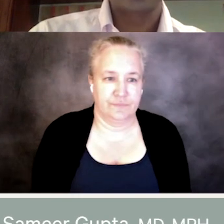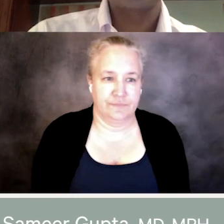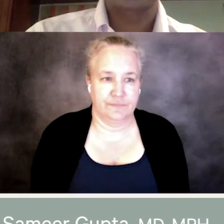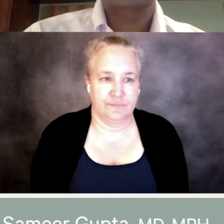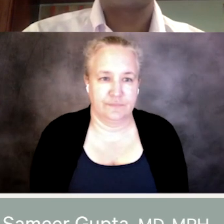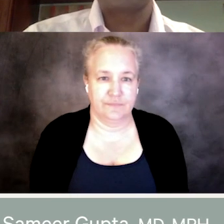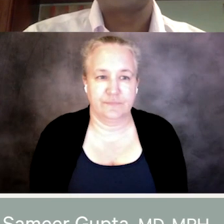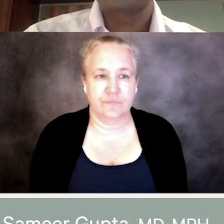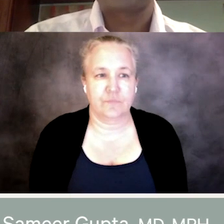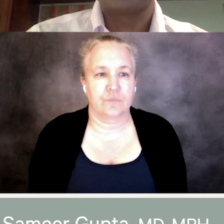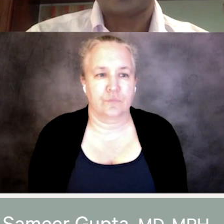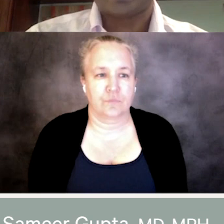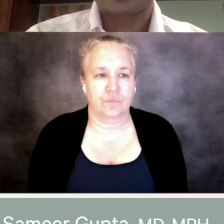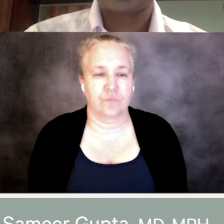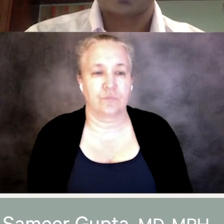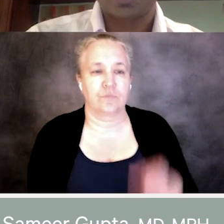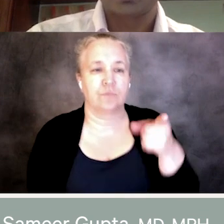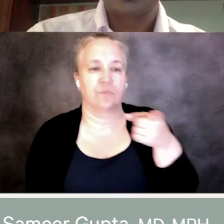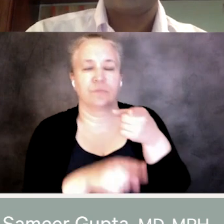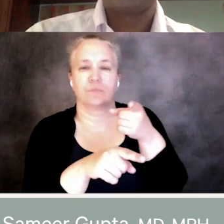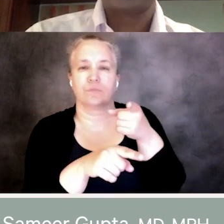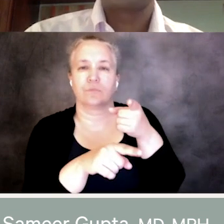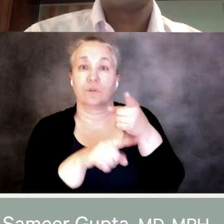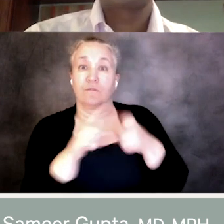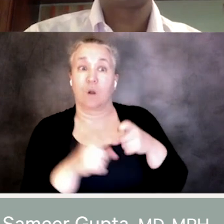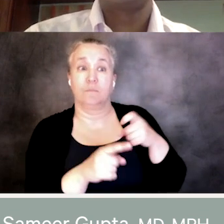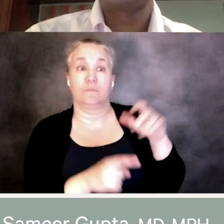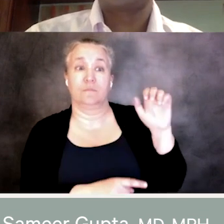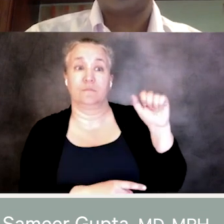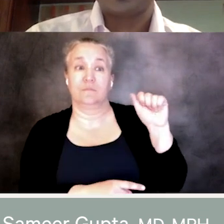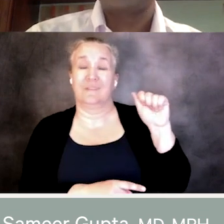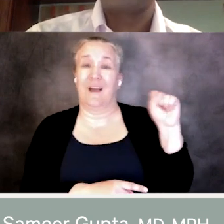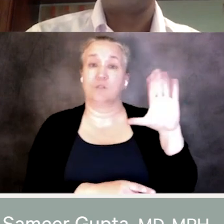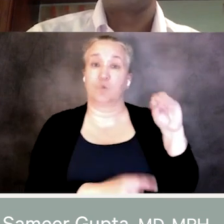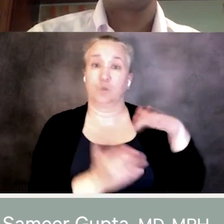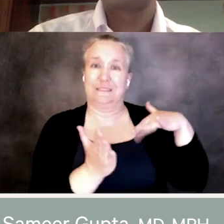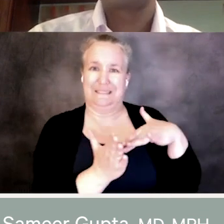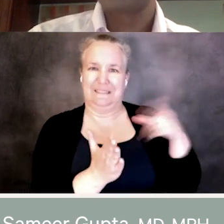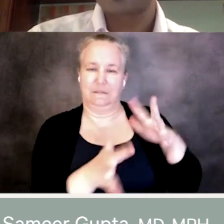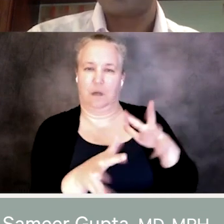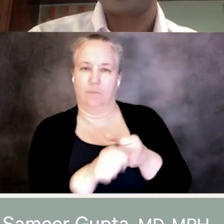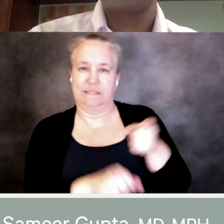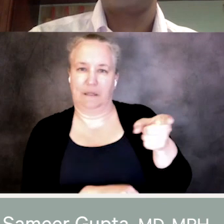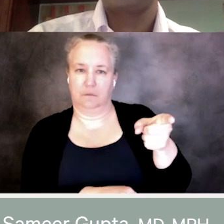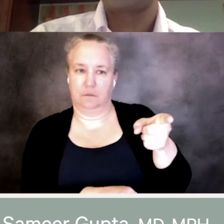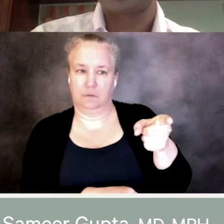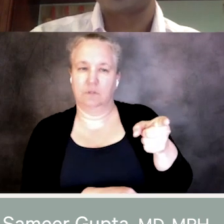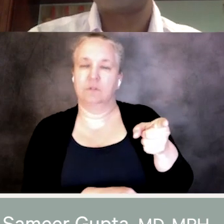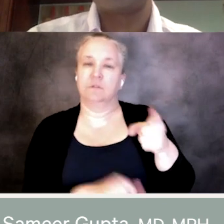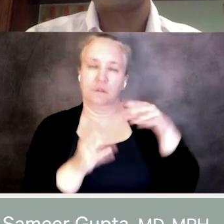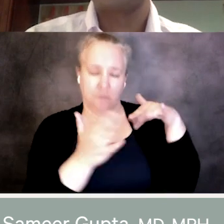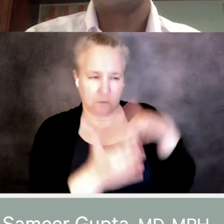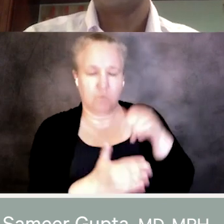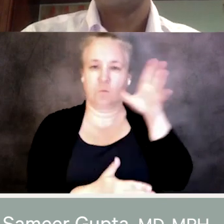So this is just an update from the ASTRA study, which basically looked at women who were premenopausal and were